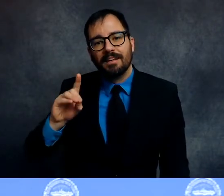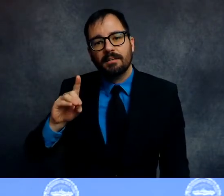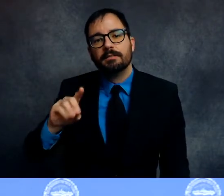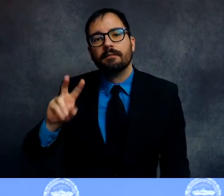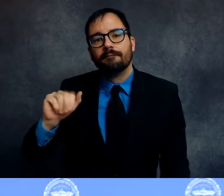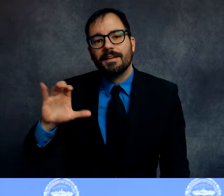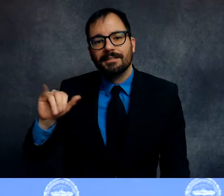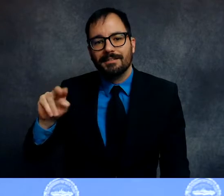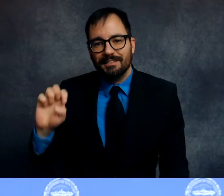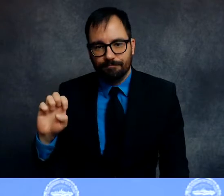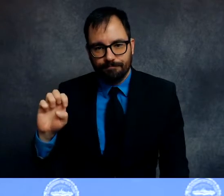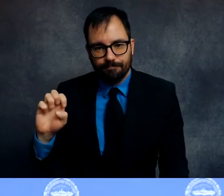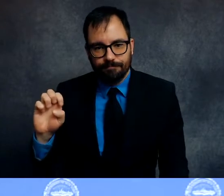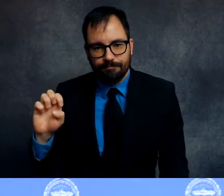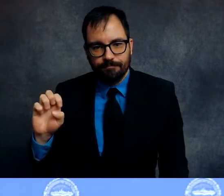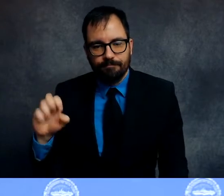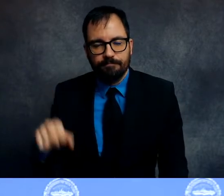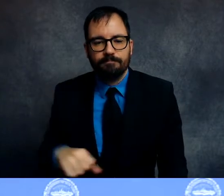mass.gov/COVID-vaccine. That's